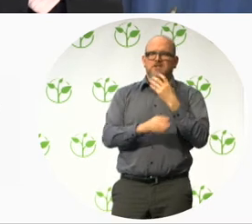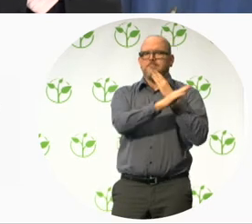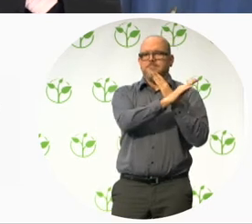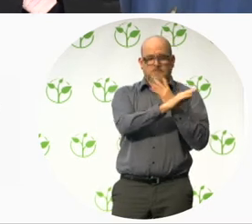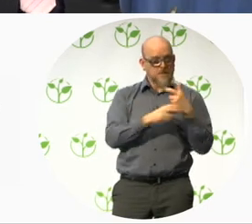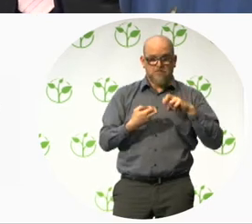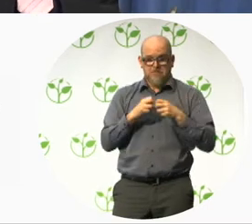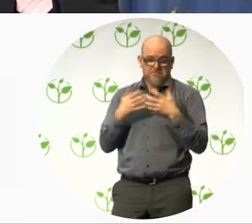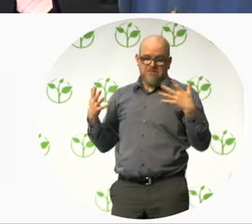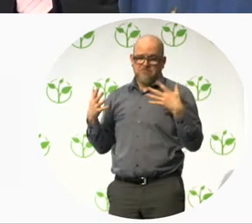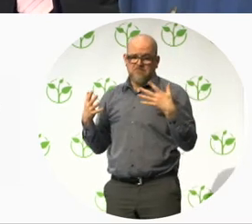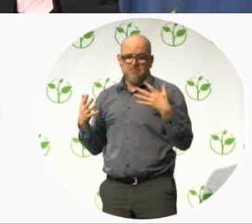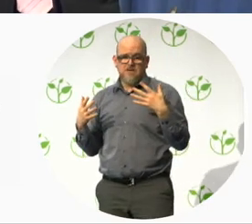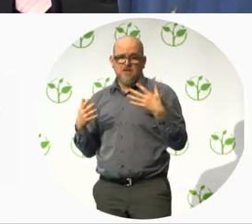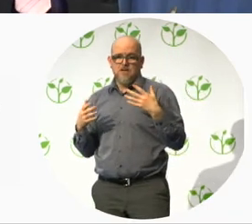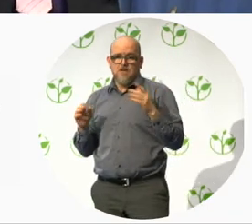1800s.